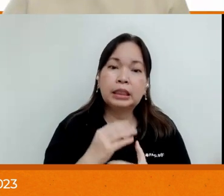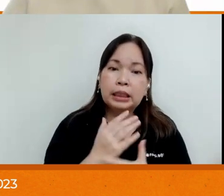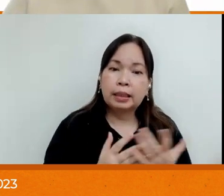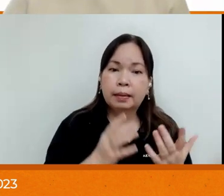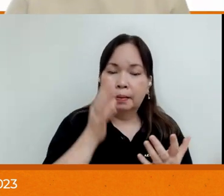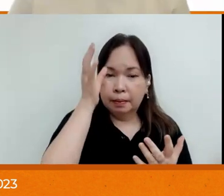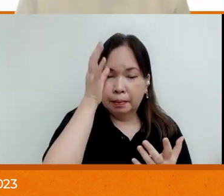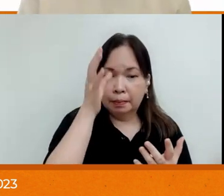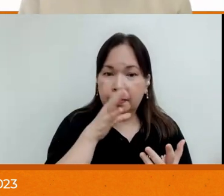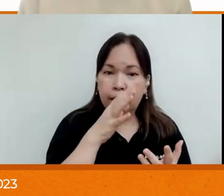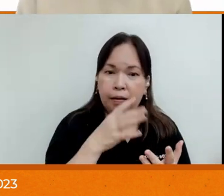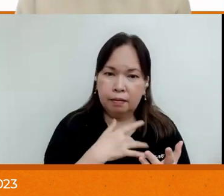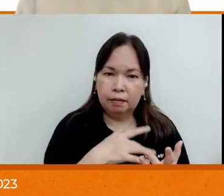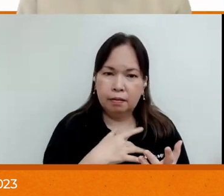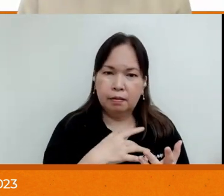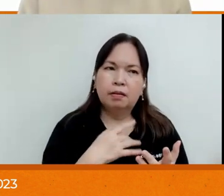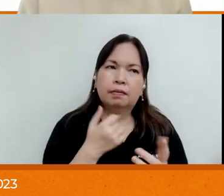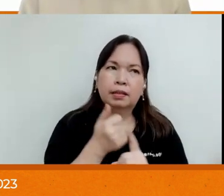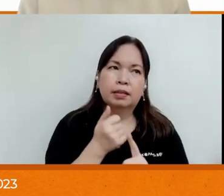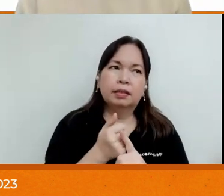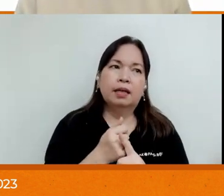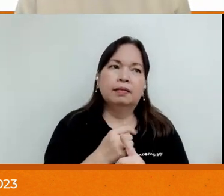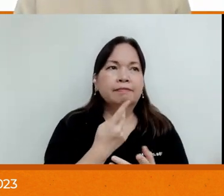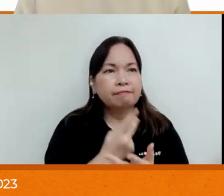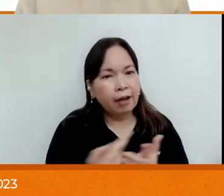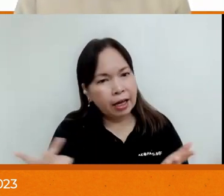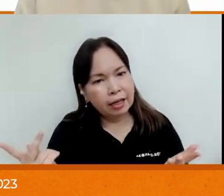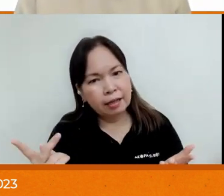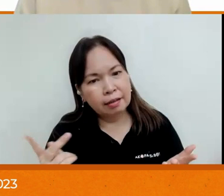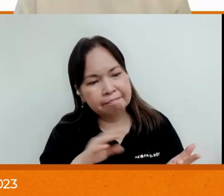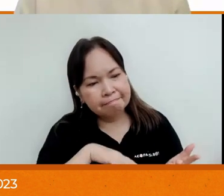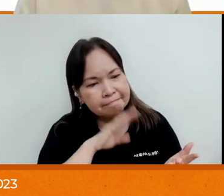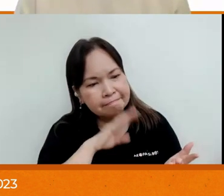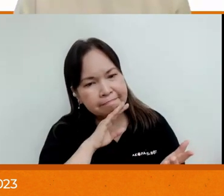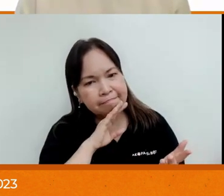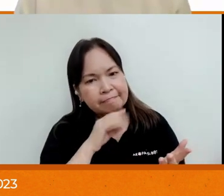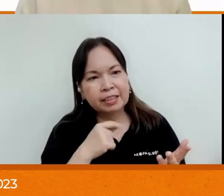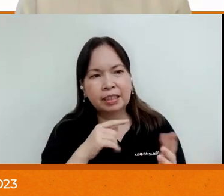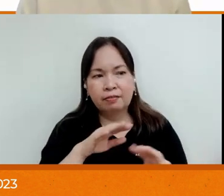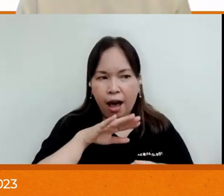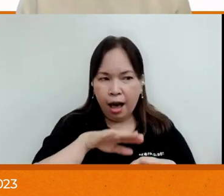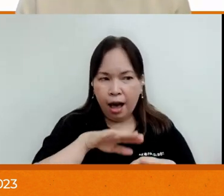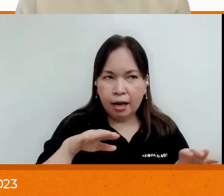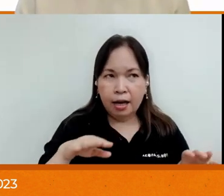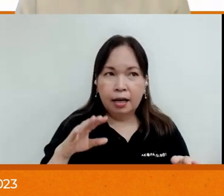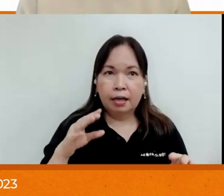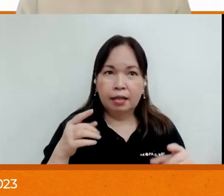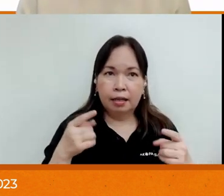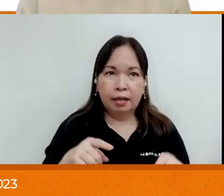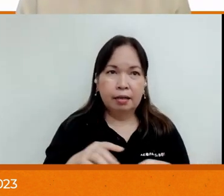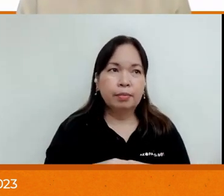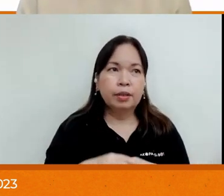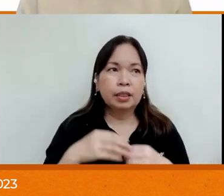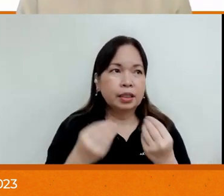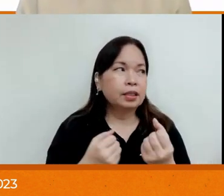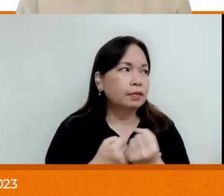would feel like they are failures as parents if their children are experiencing this. So providing them support and